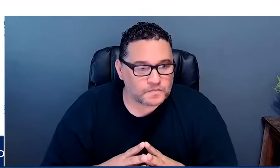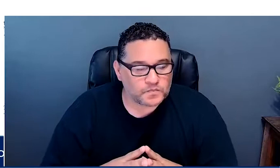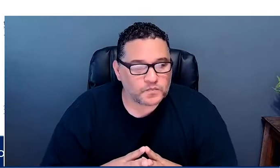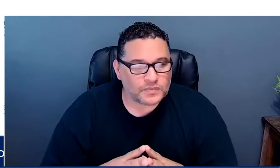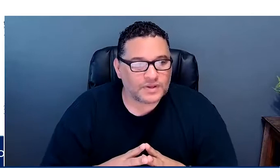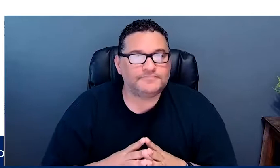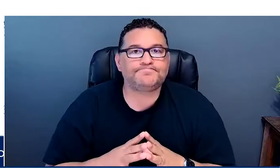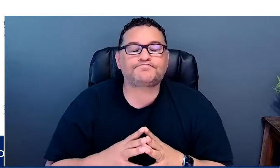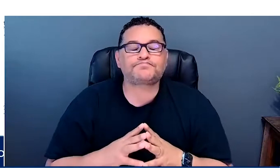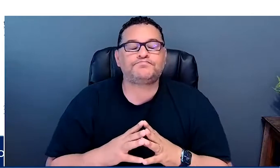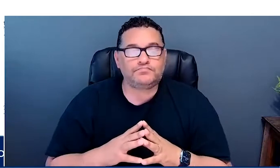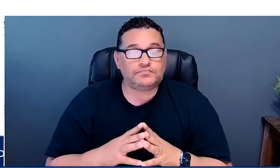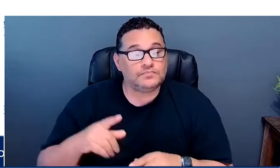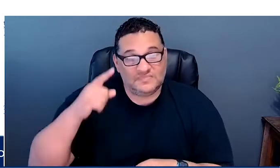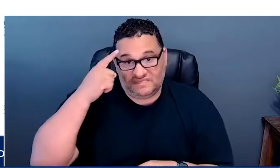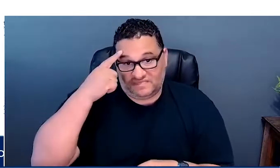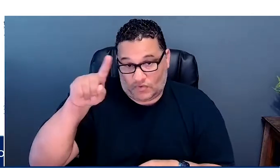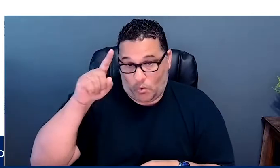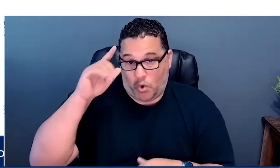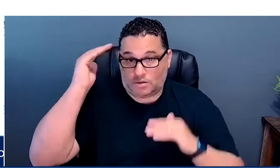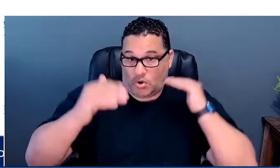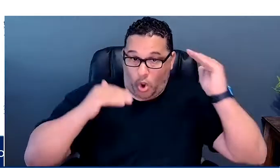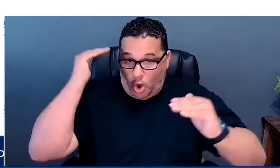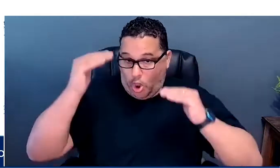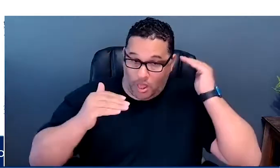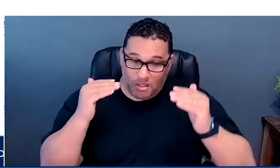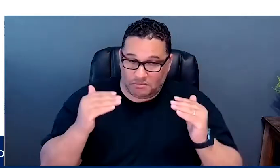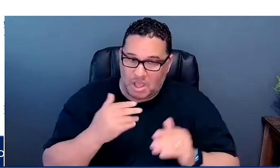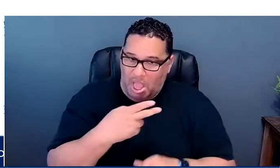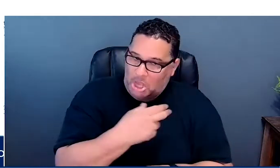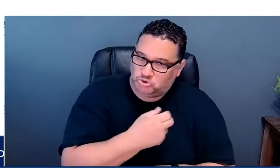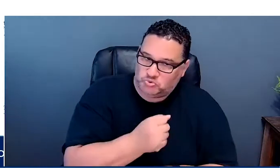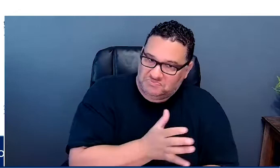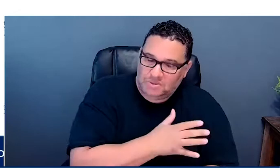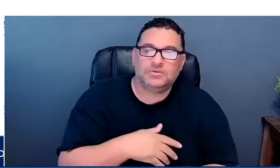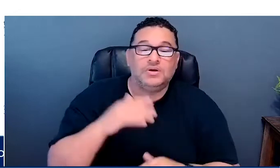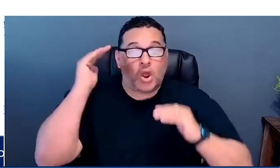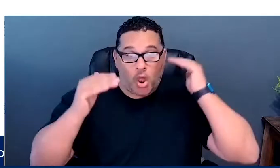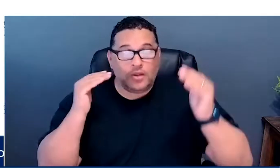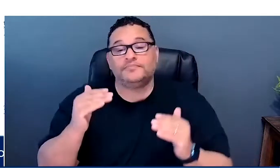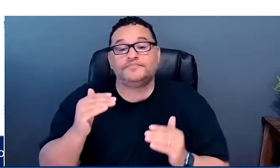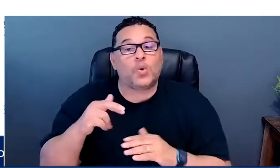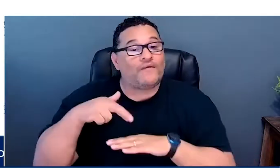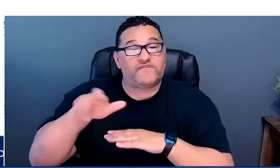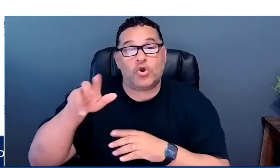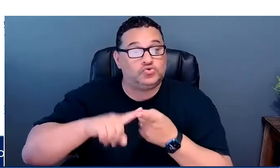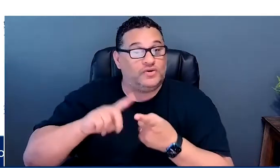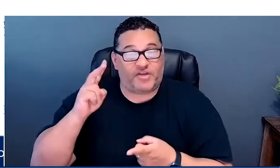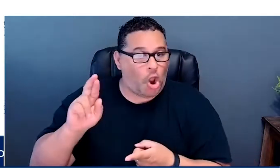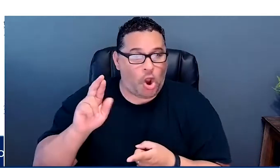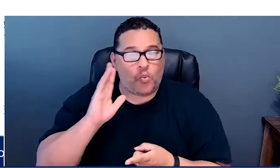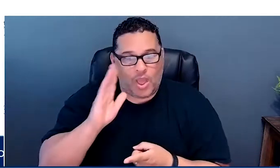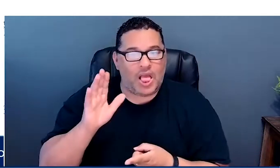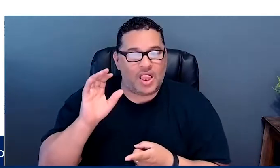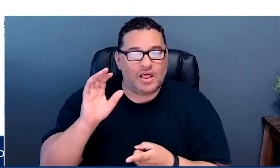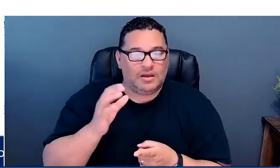So for an adult, the referral to VR would come when the